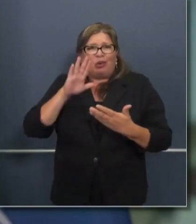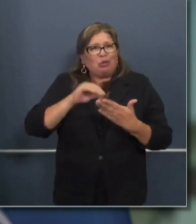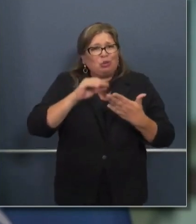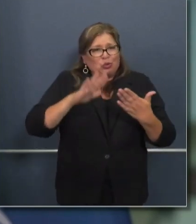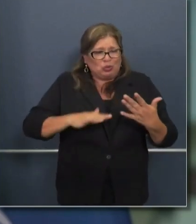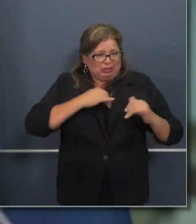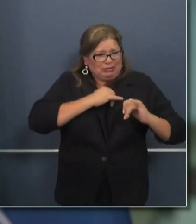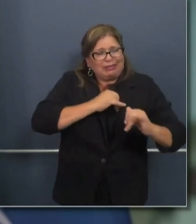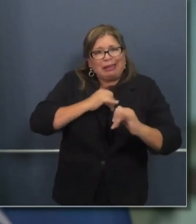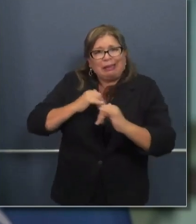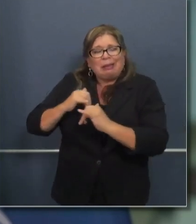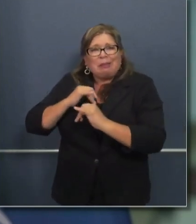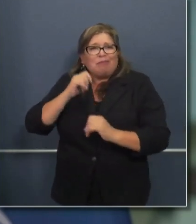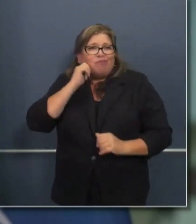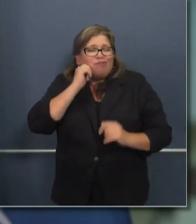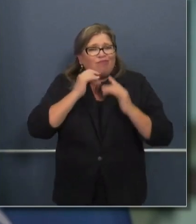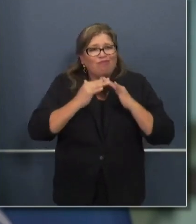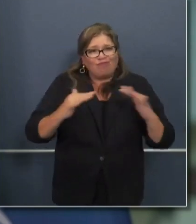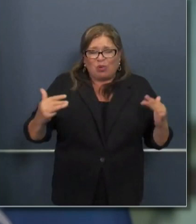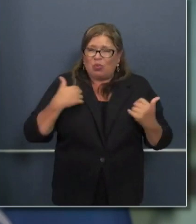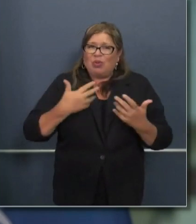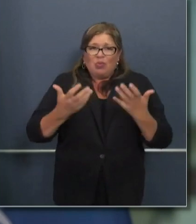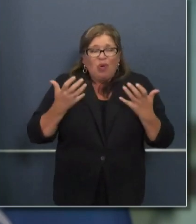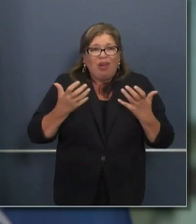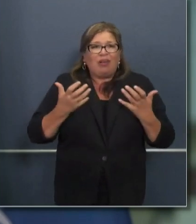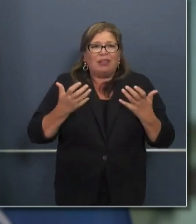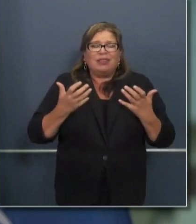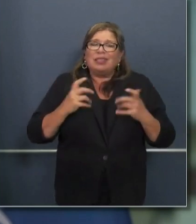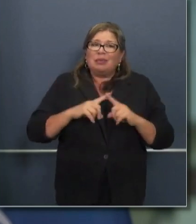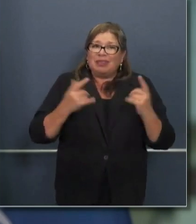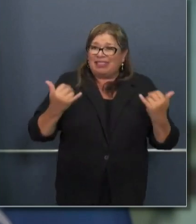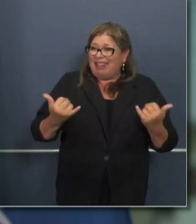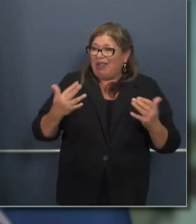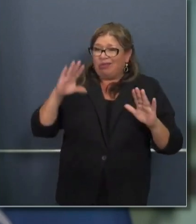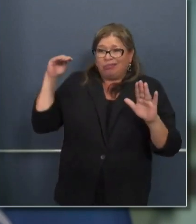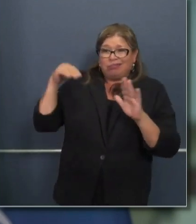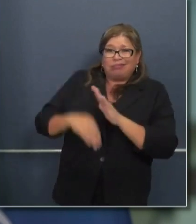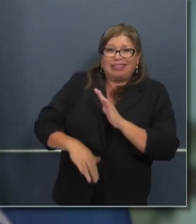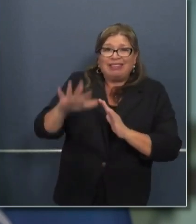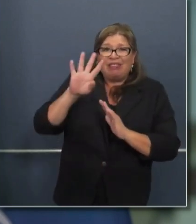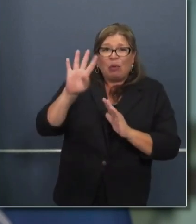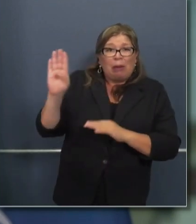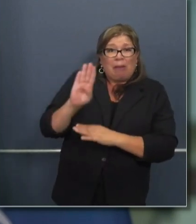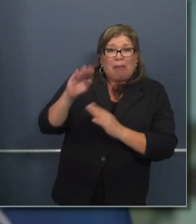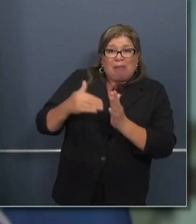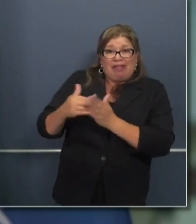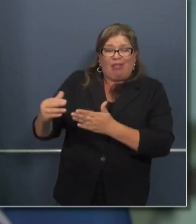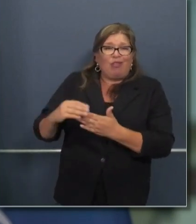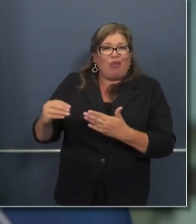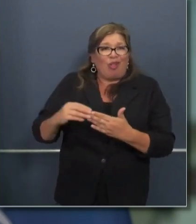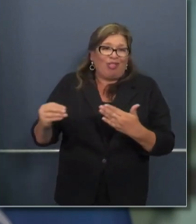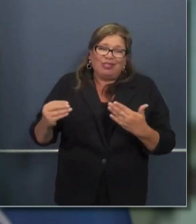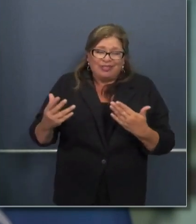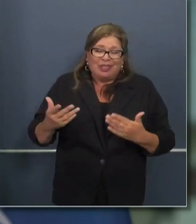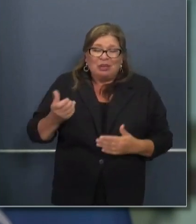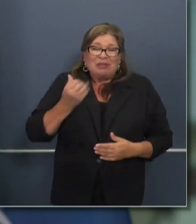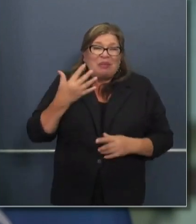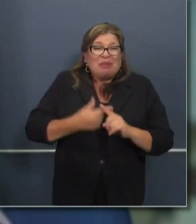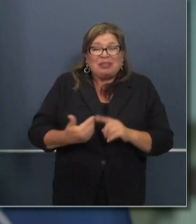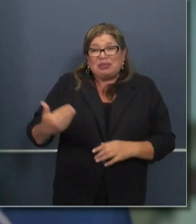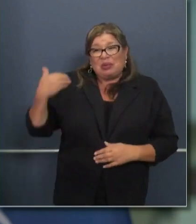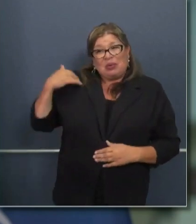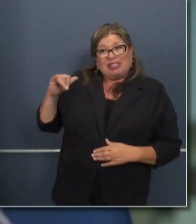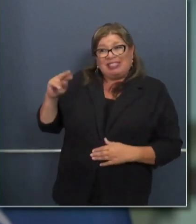we are not in a position this year because of a $54 billion shortfall. Again, I was in a different mindset. A number of months ago,